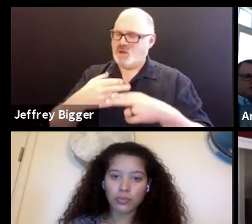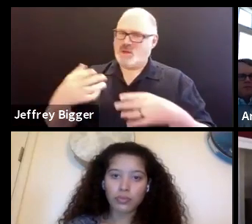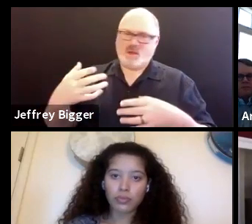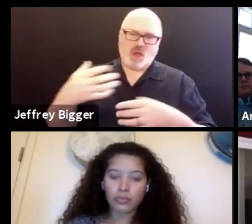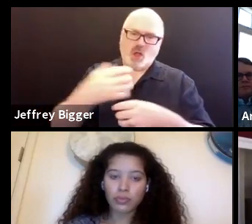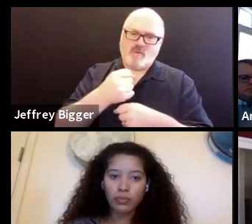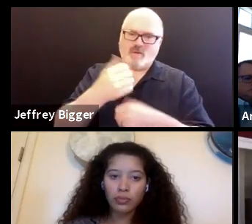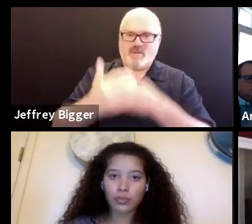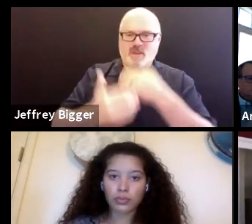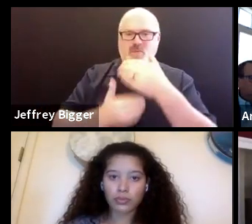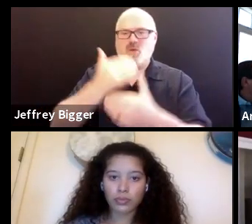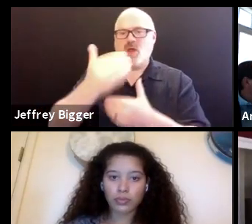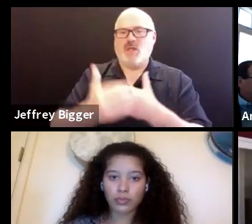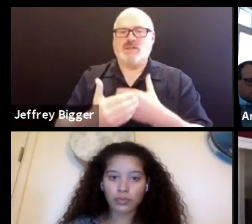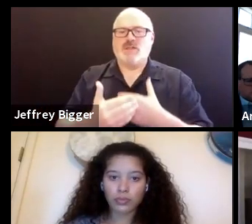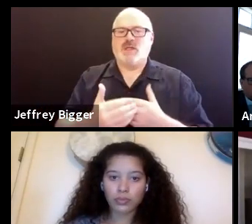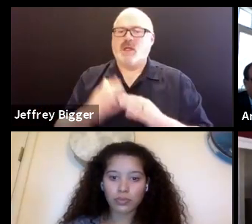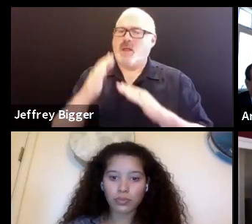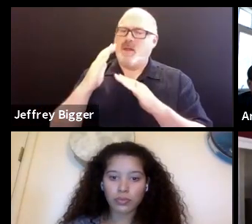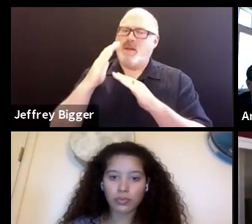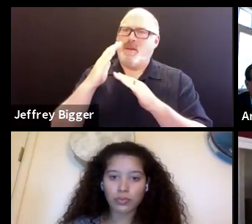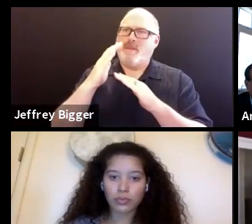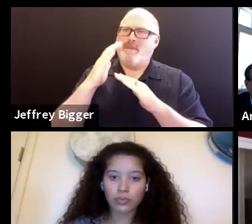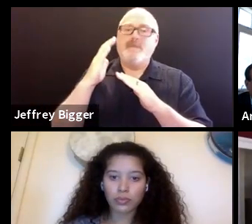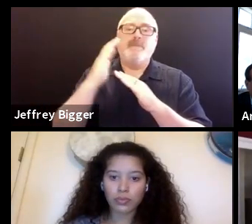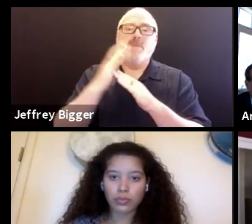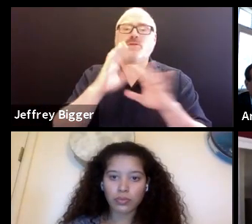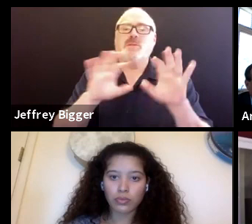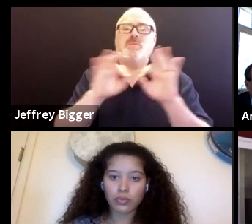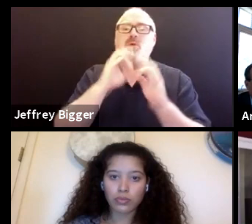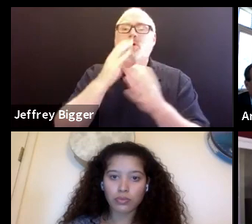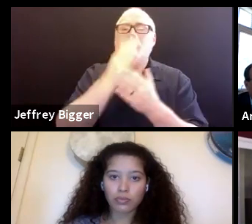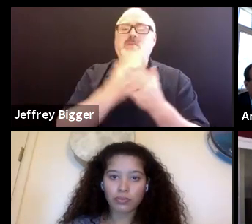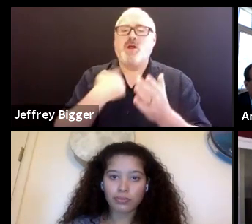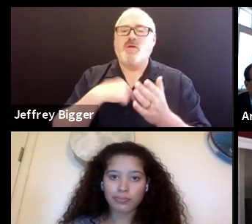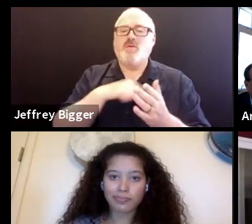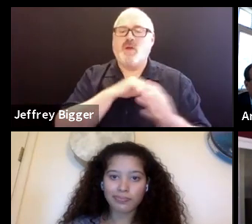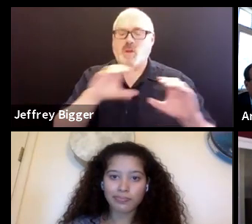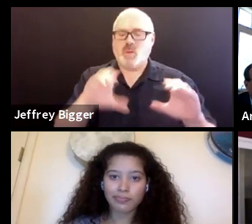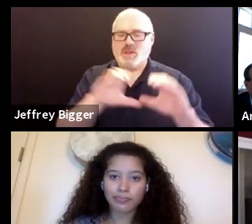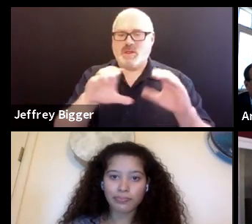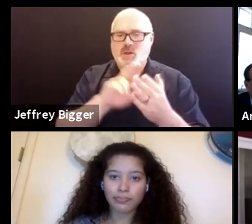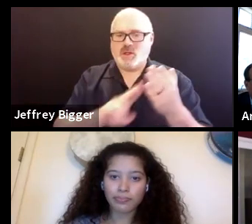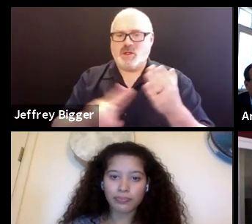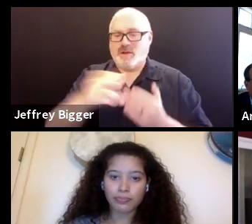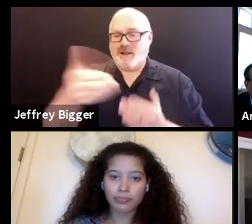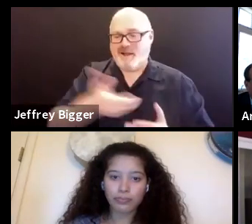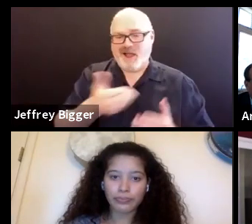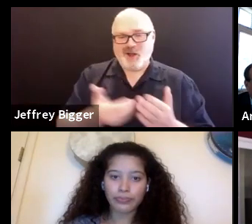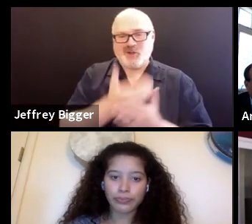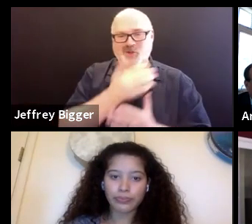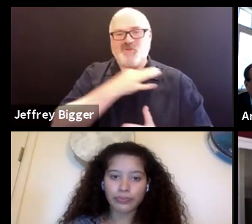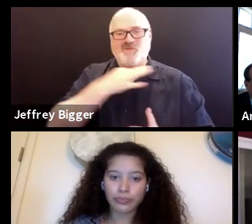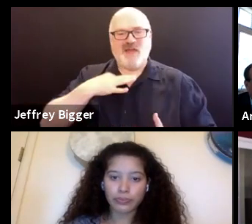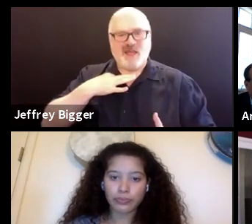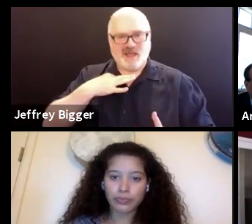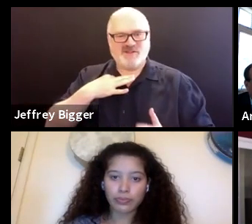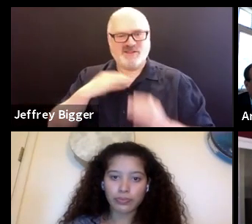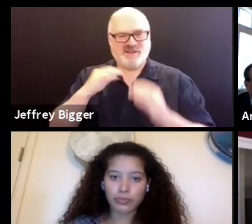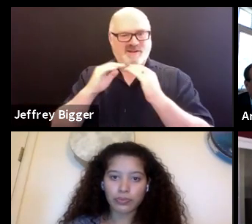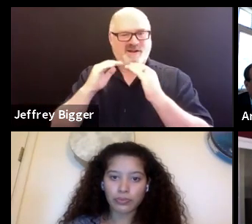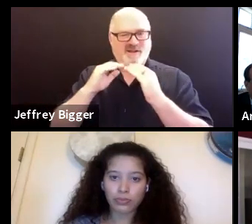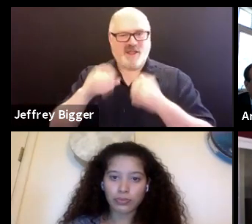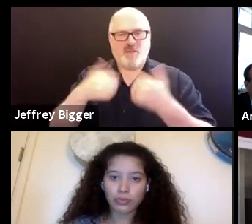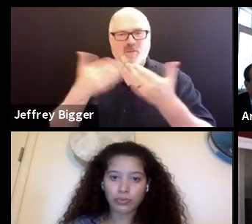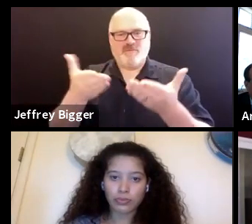the process. One of the most important things we do at the university is hire new faculty colleagues and then provide